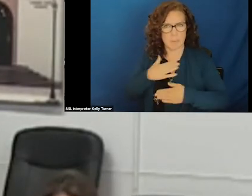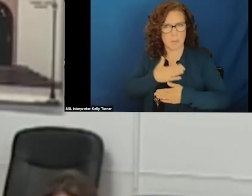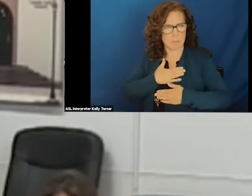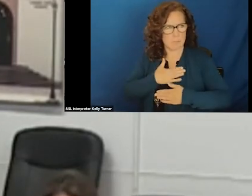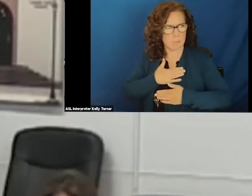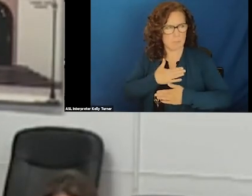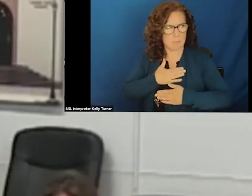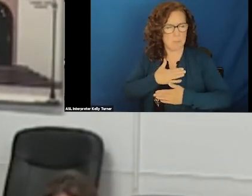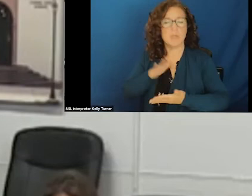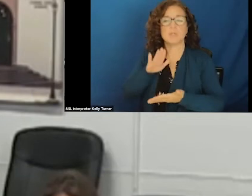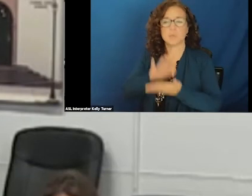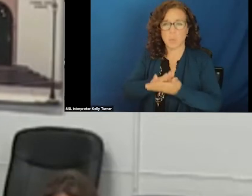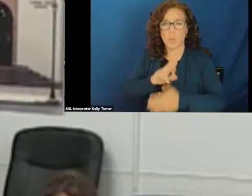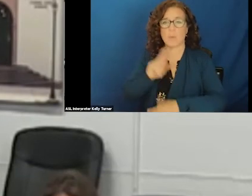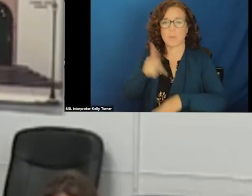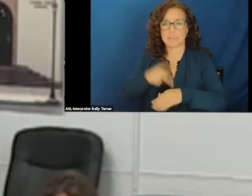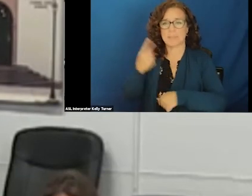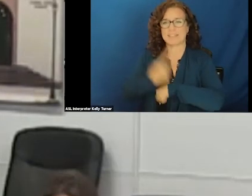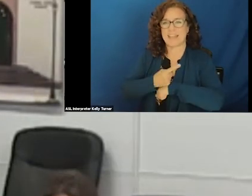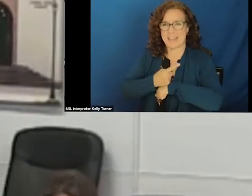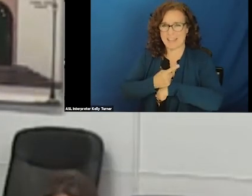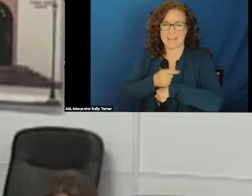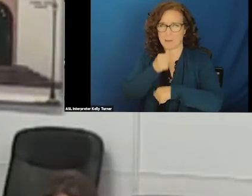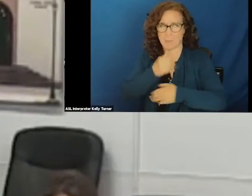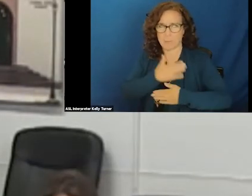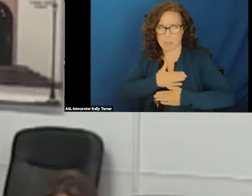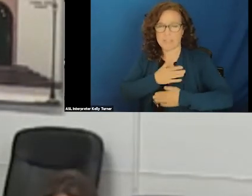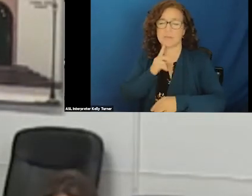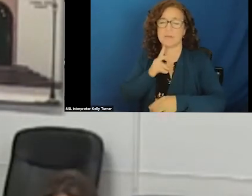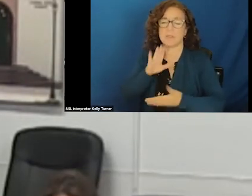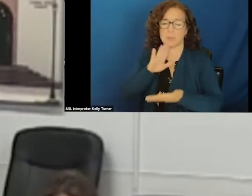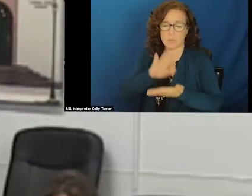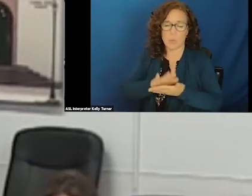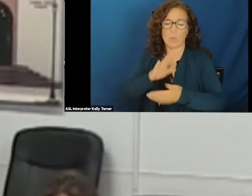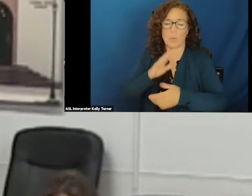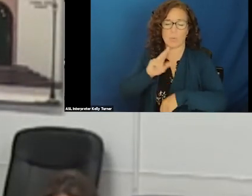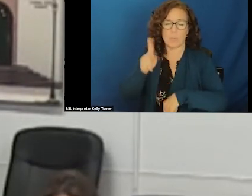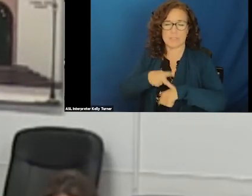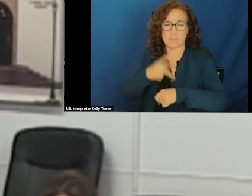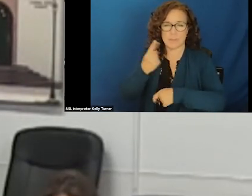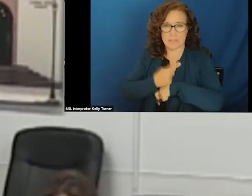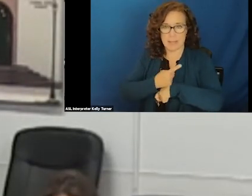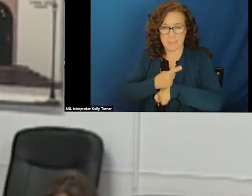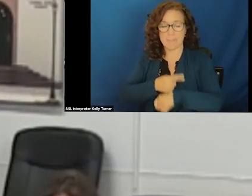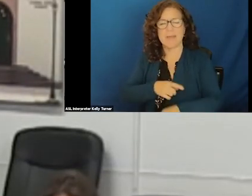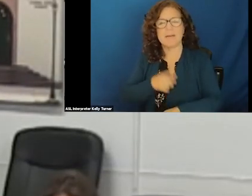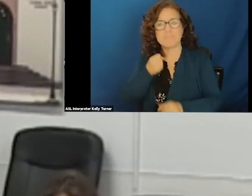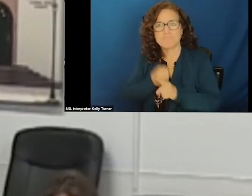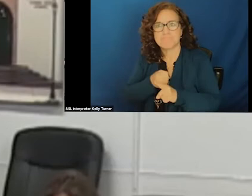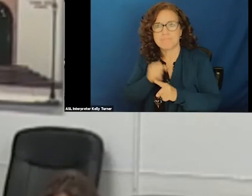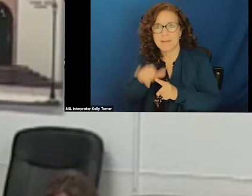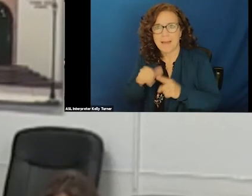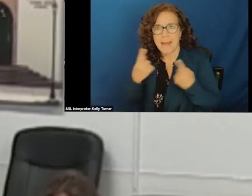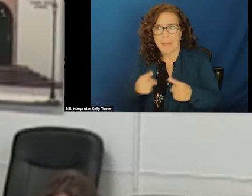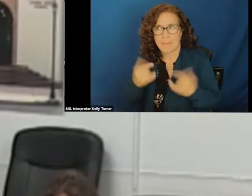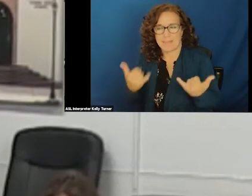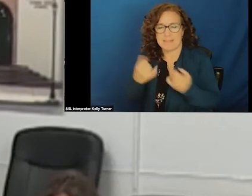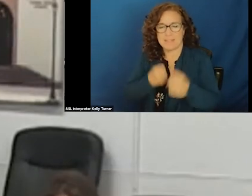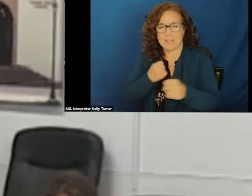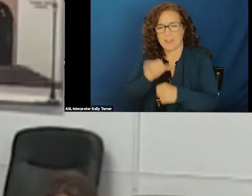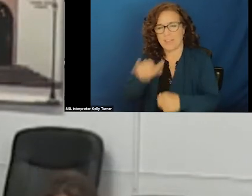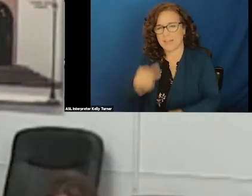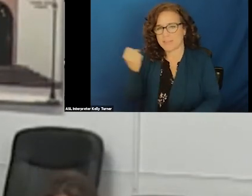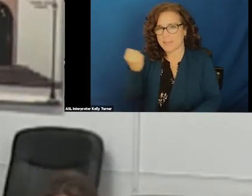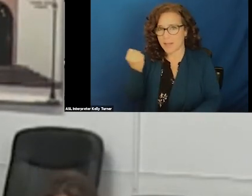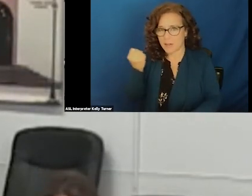to mention though that this year that falls on a Saturday, so I want to recommend that the public be aware of that and send an